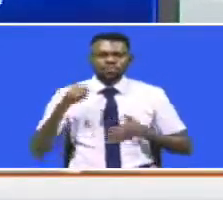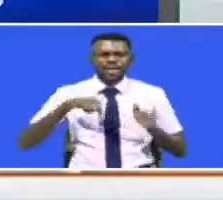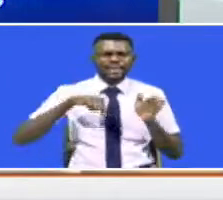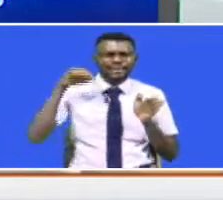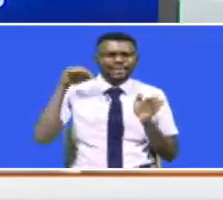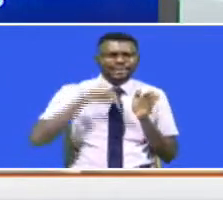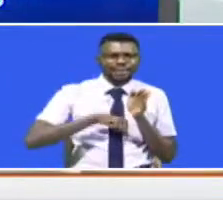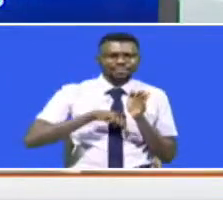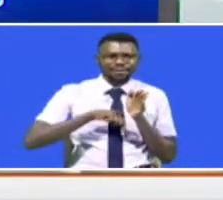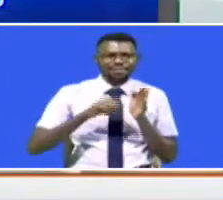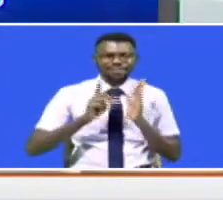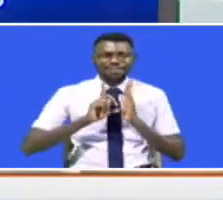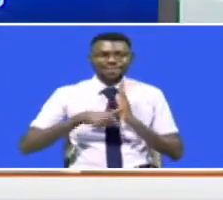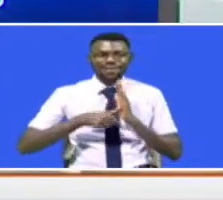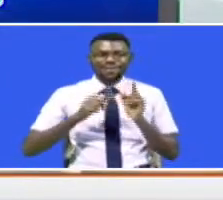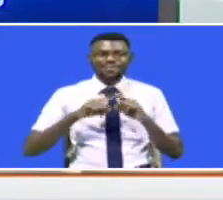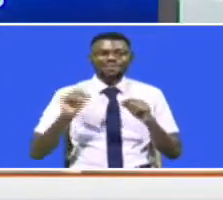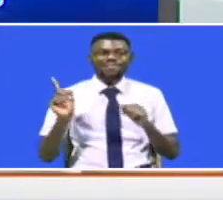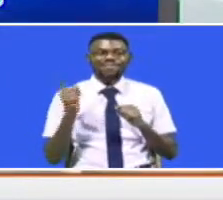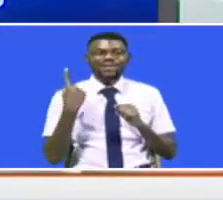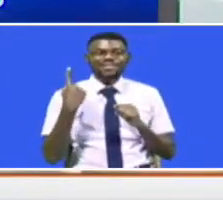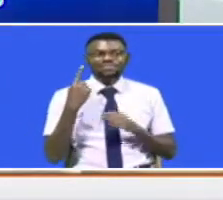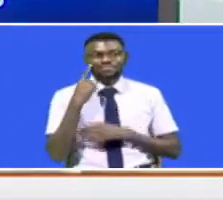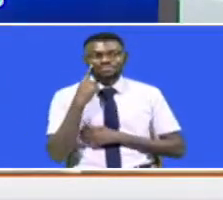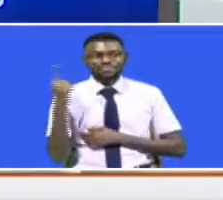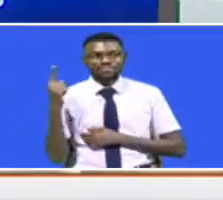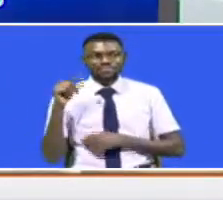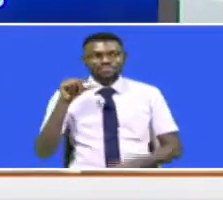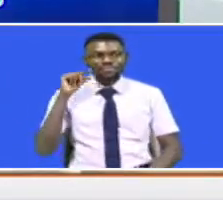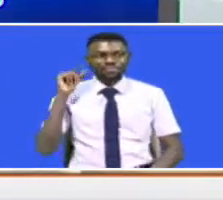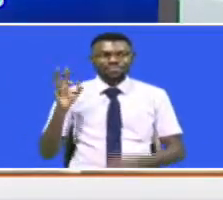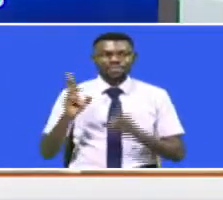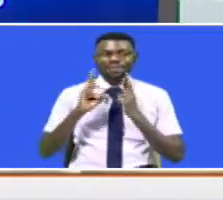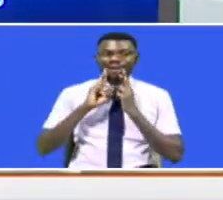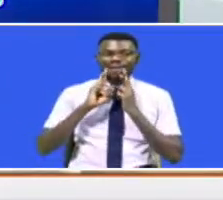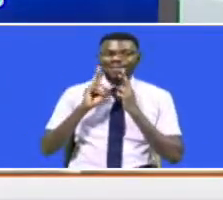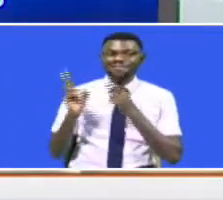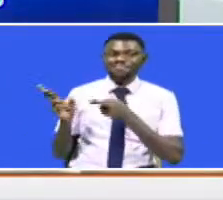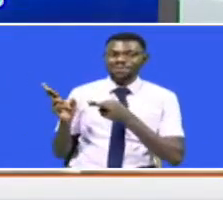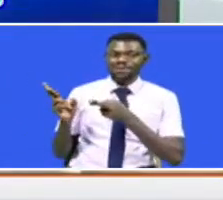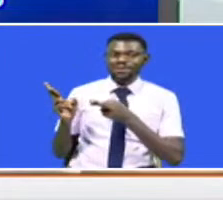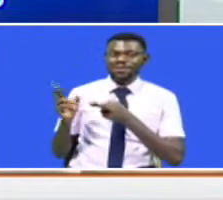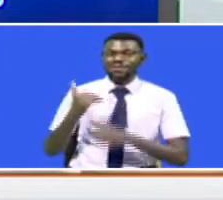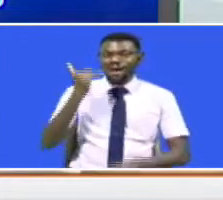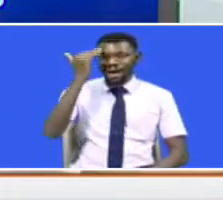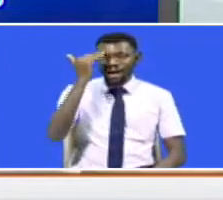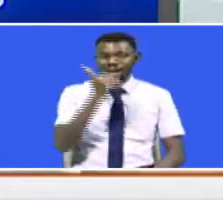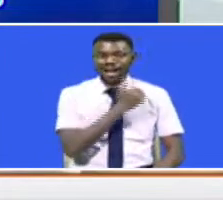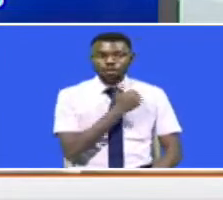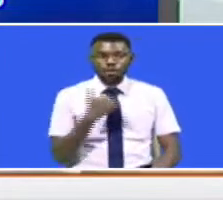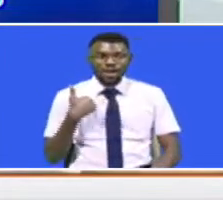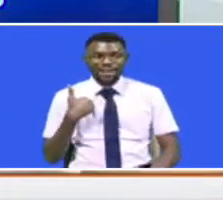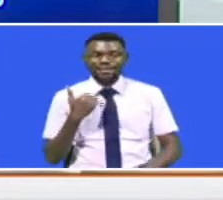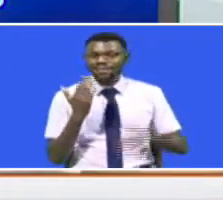this later on, but first, here is Grace Nganga with a report from the Catholic bishops.